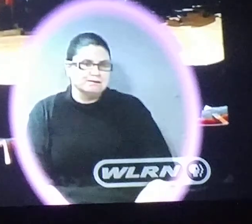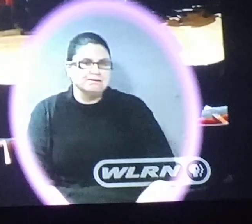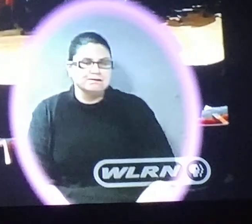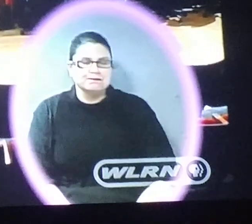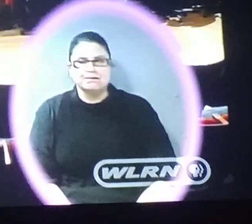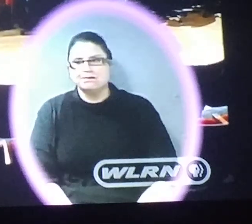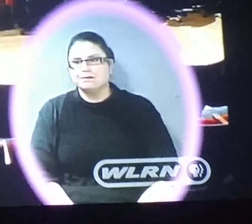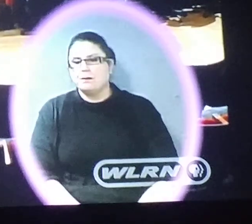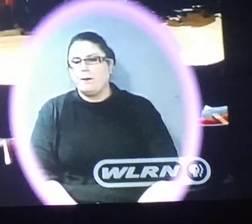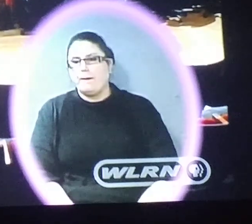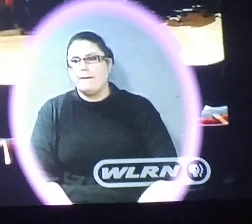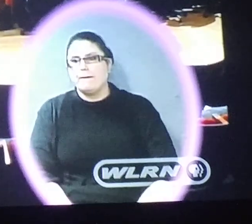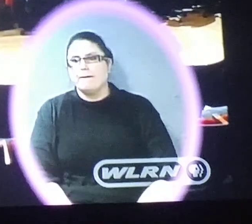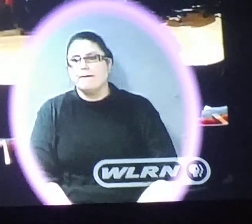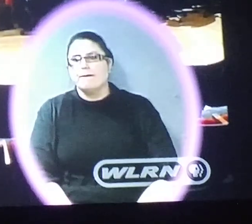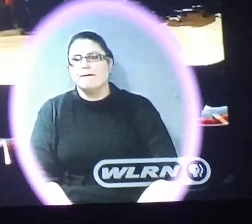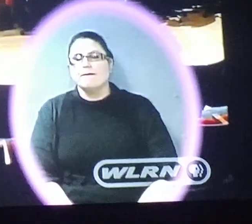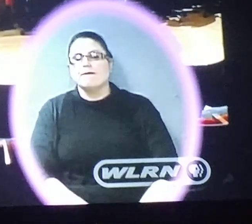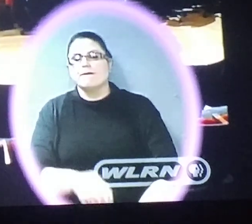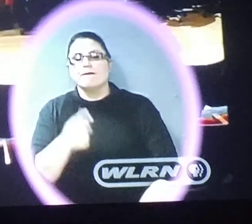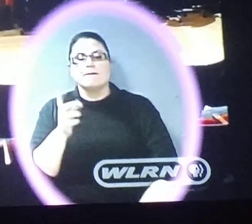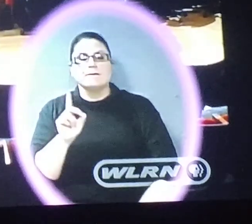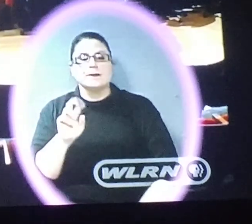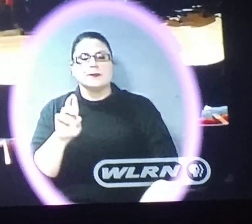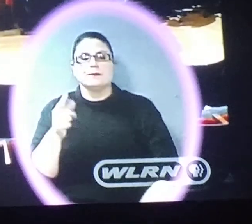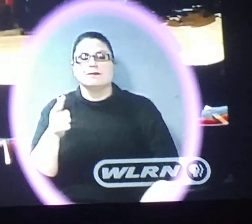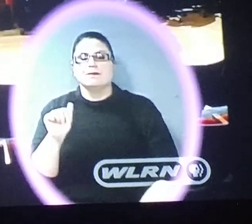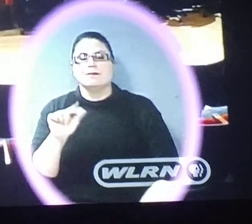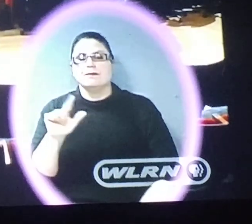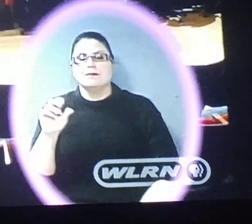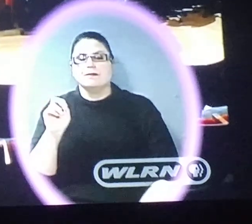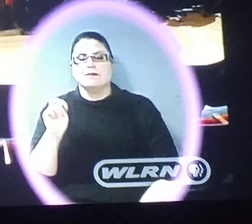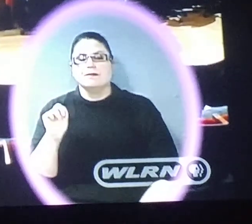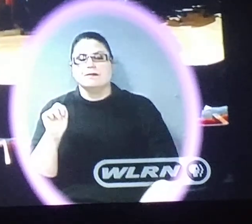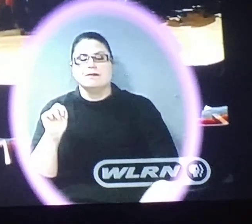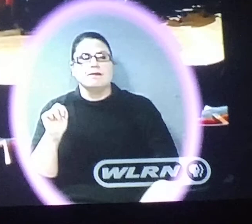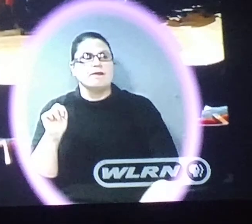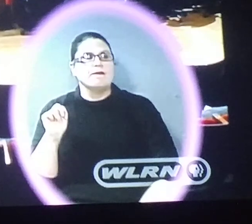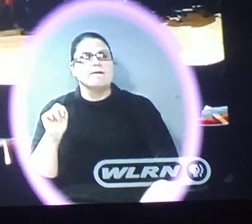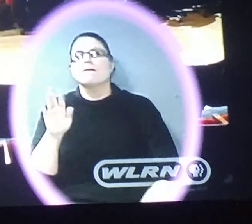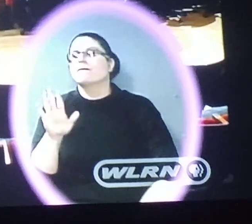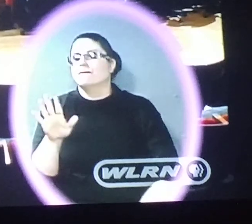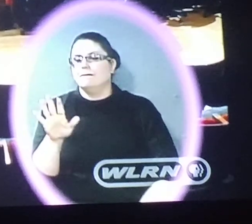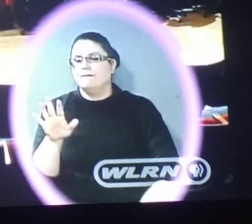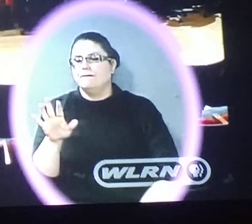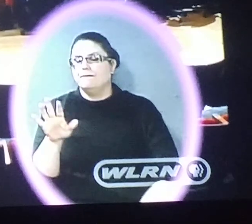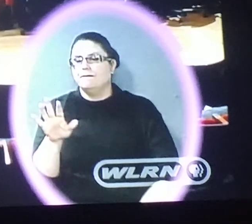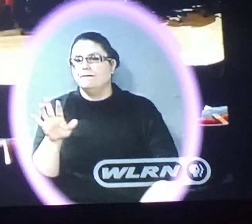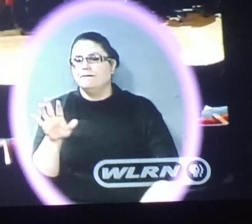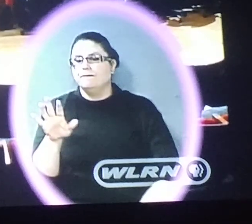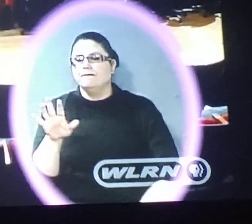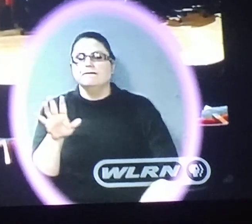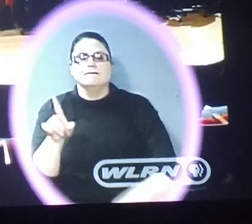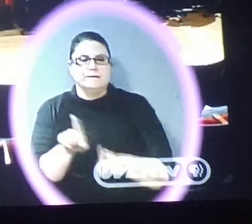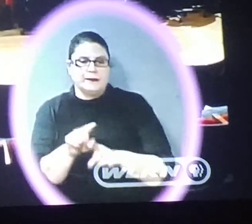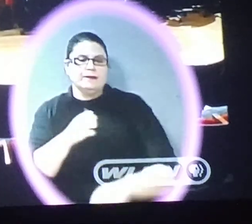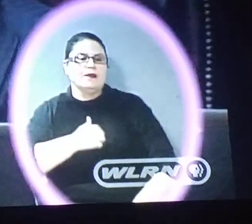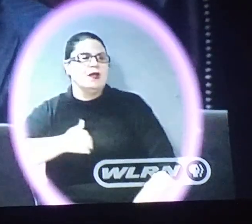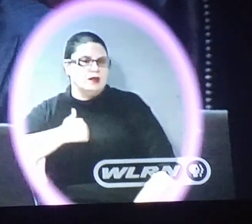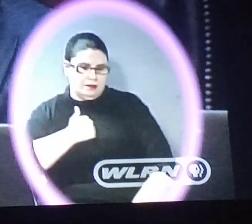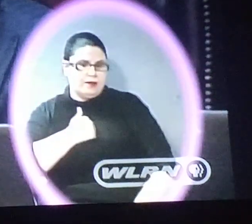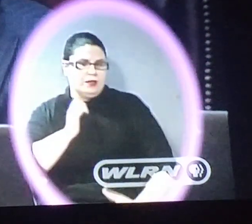Thank you. Yes, Dr. Gallo. Yes, through the chair, and I too apologize for